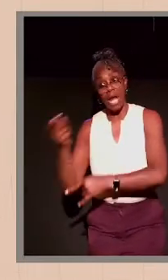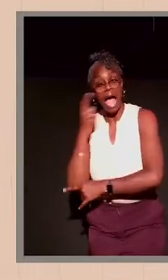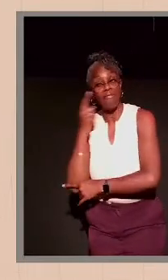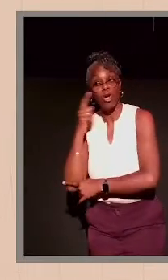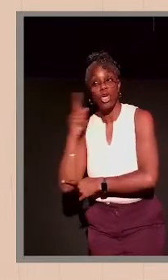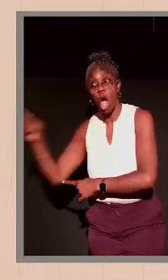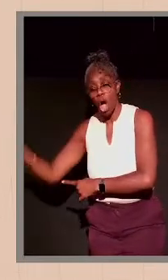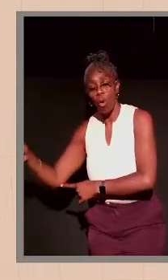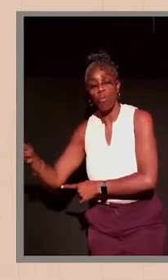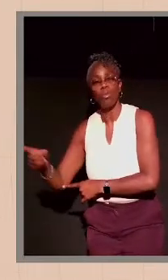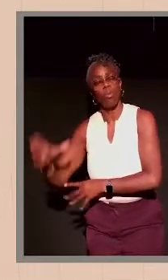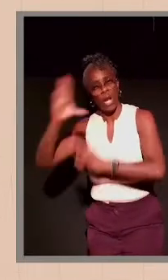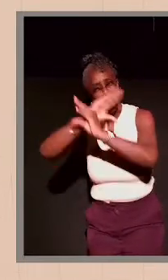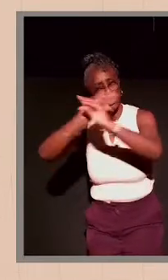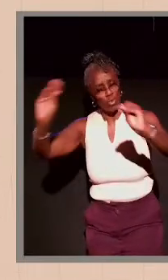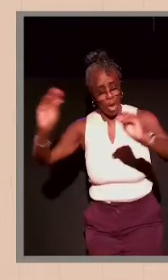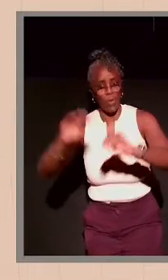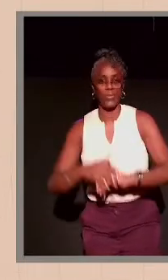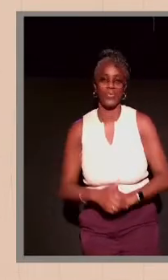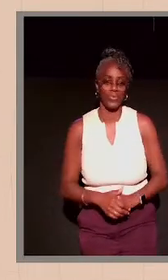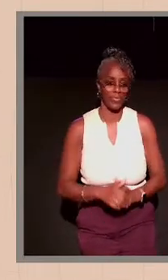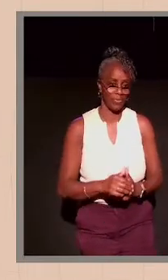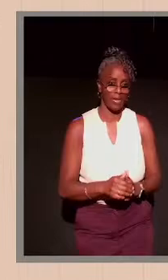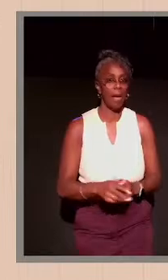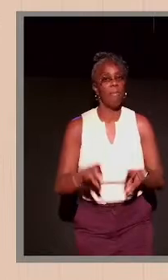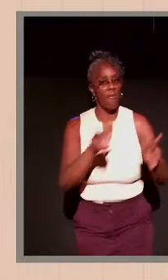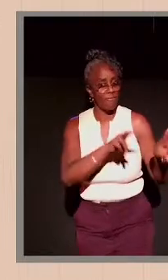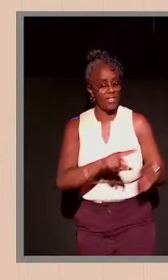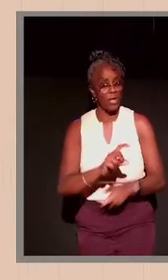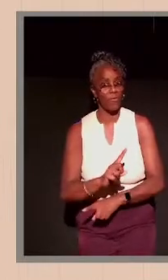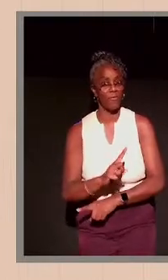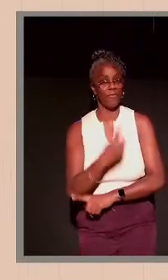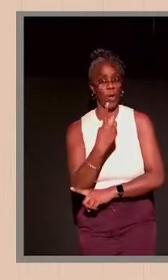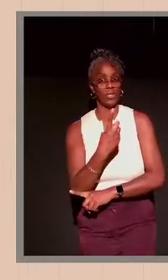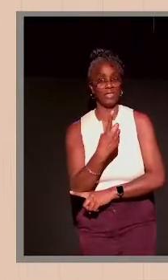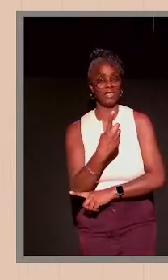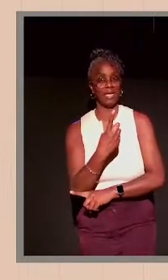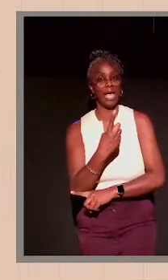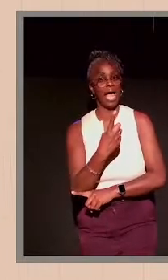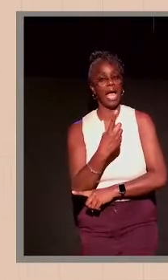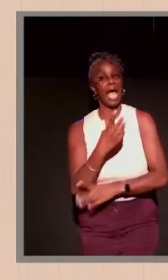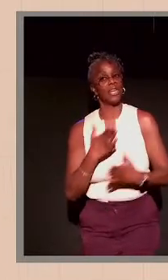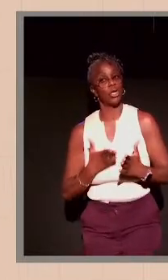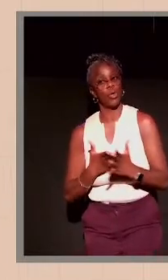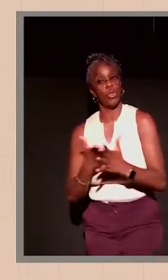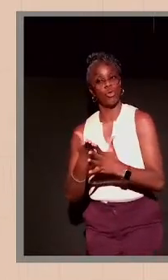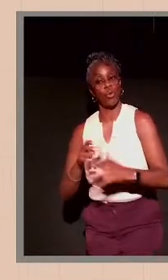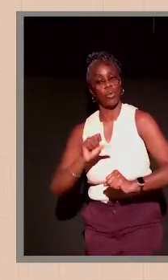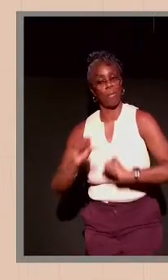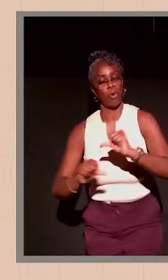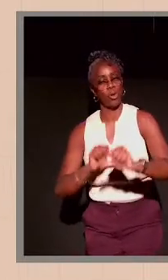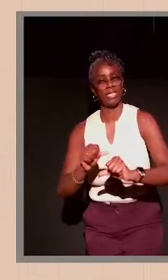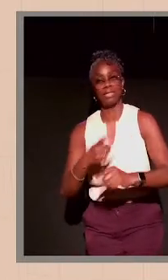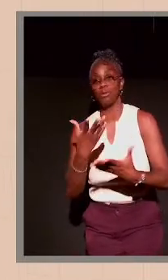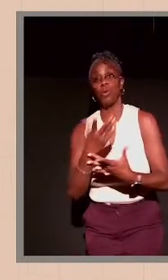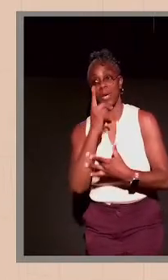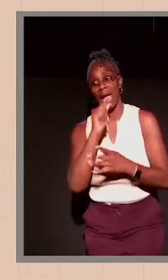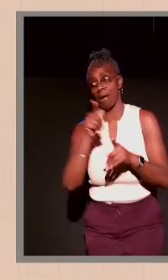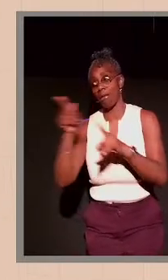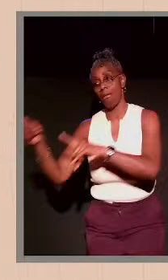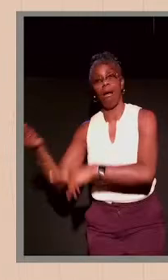let you know when it's the right moment, so I think Rhiannon's going to show a video first and things, but then she will guide you through the process. But please do come and have a go